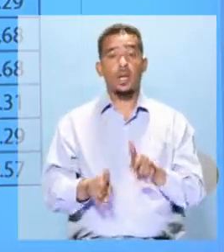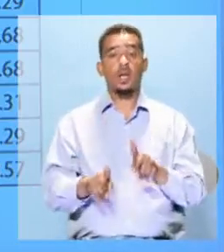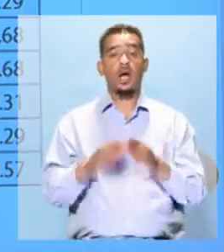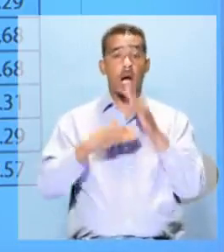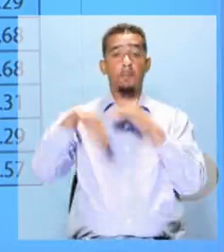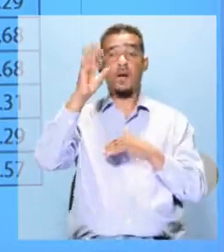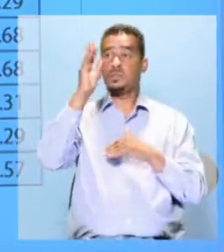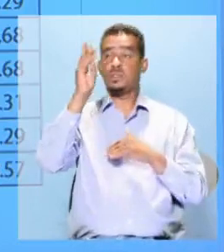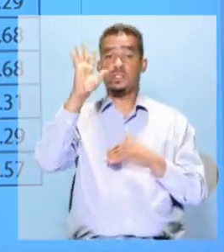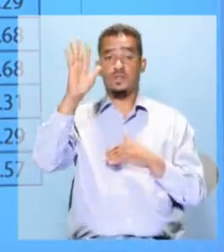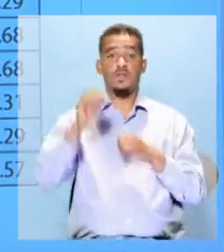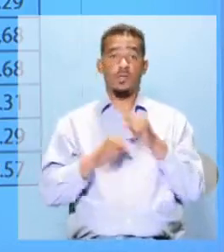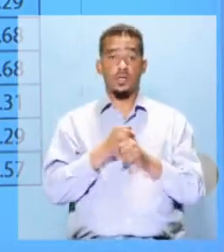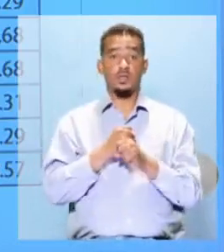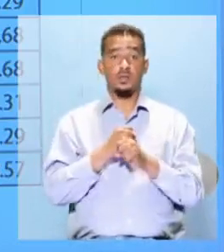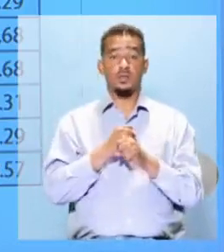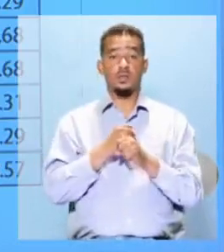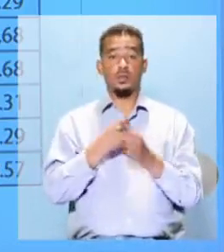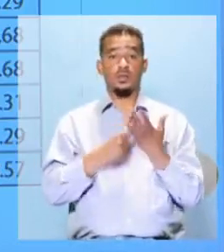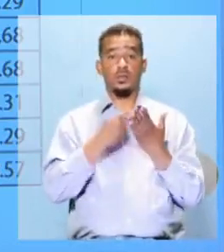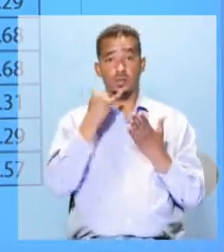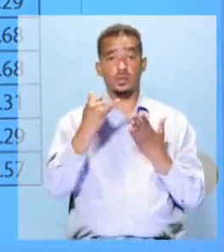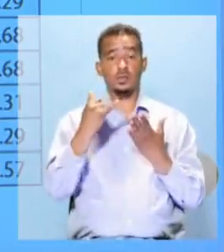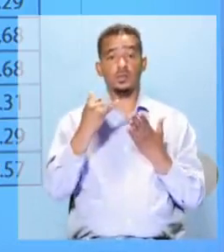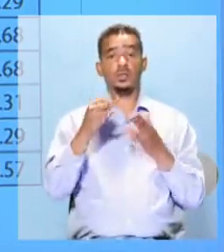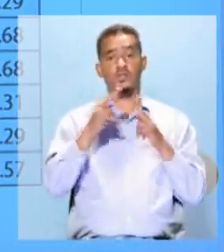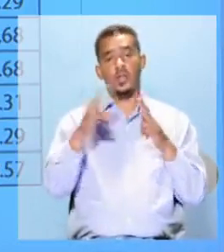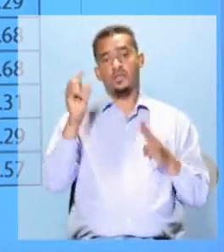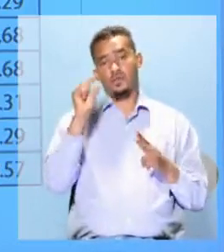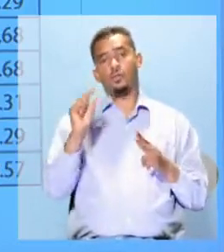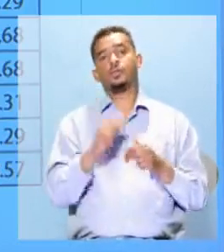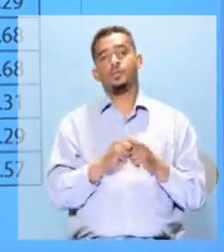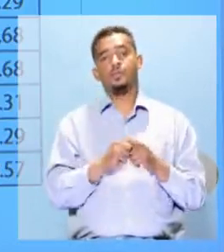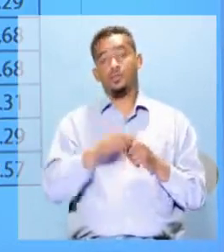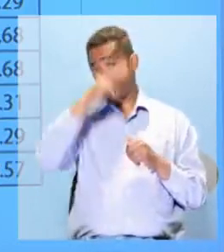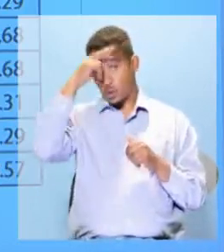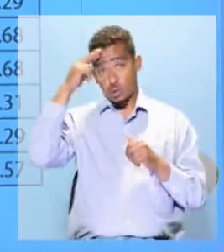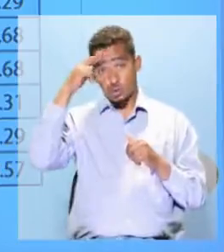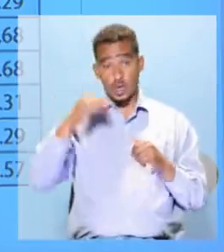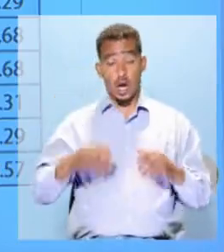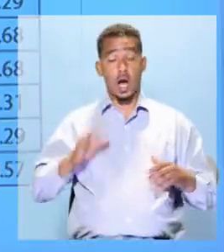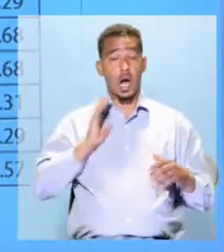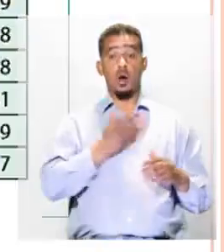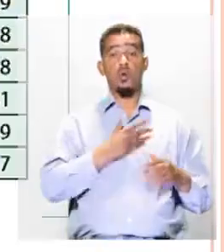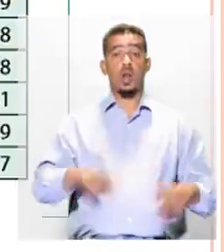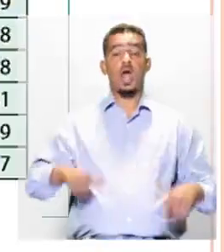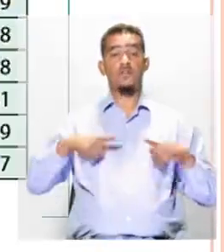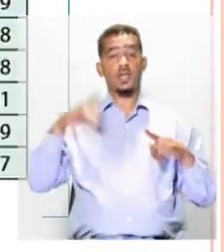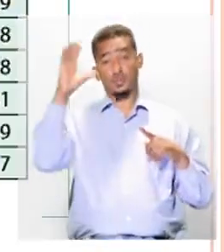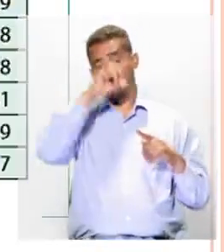above 65 years, it is very few, because our life expectancy is very